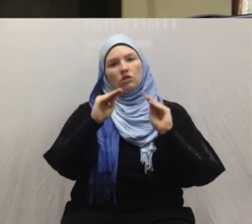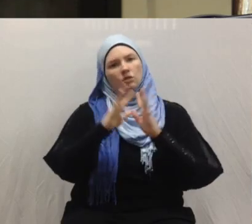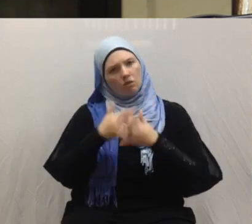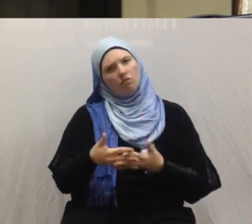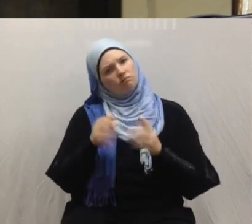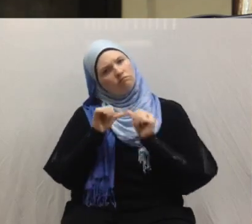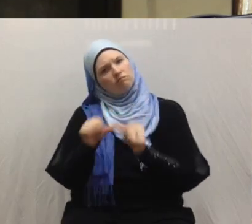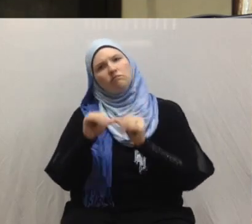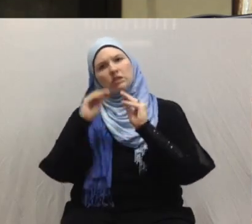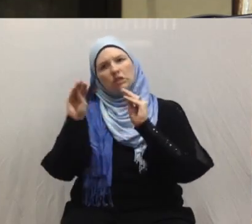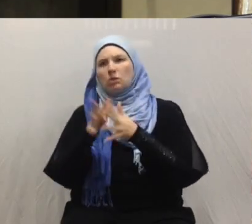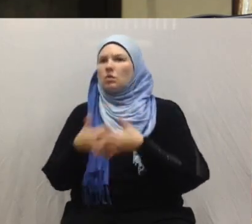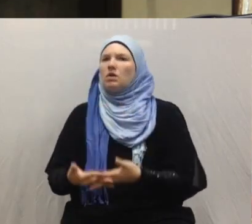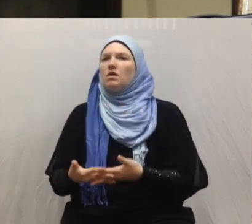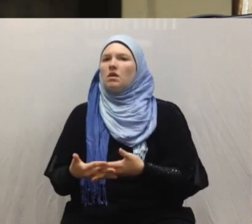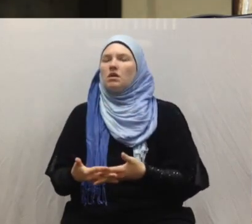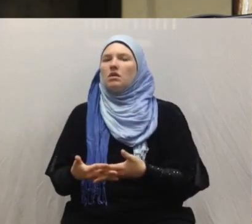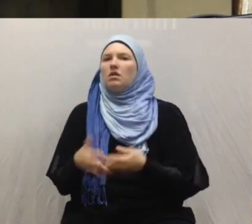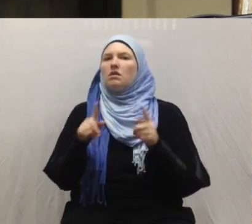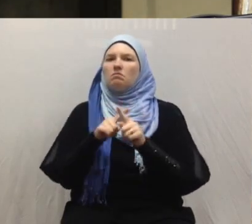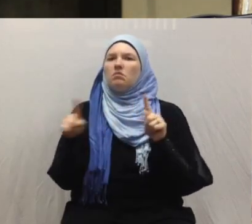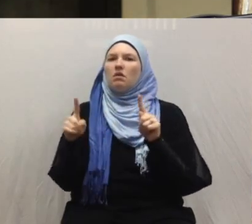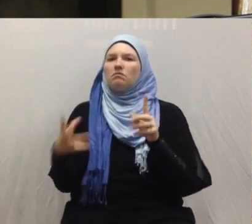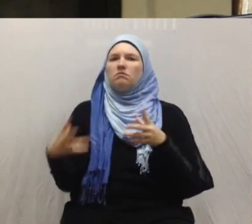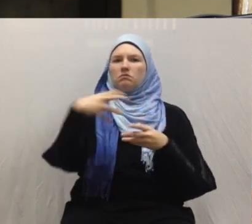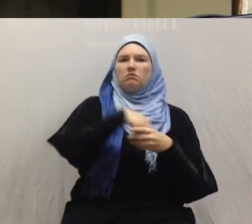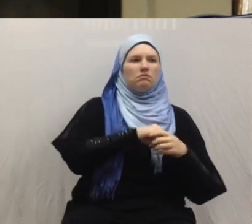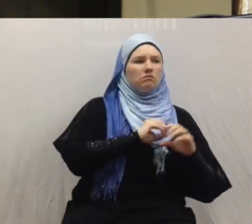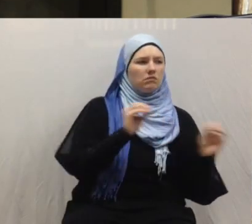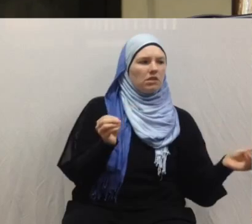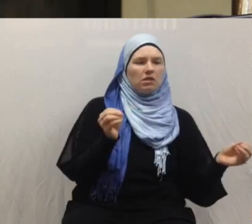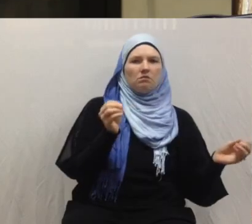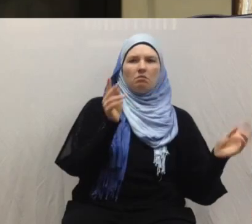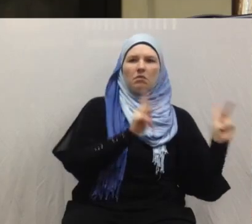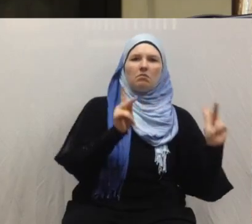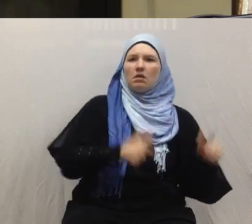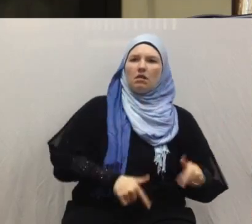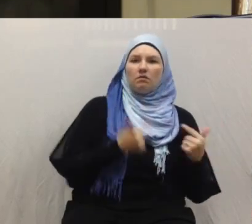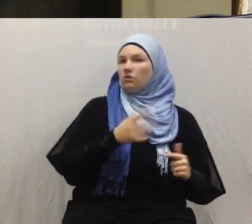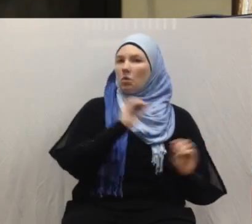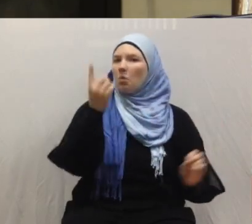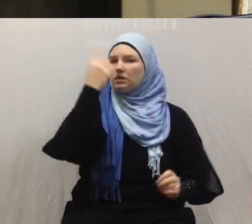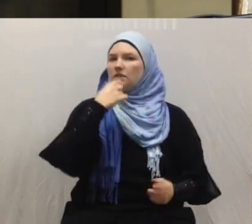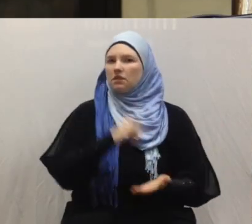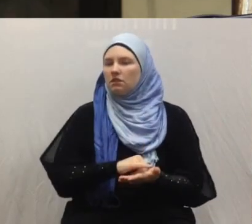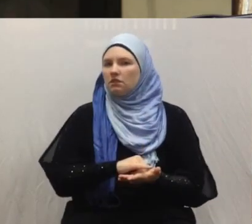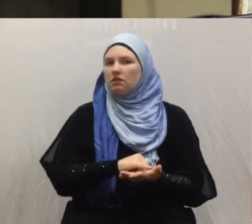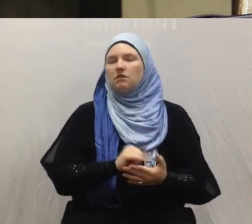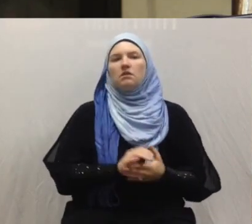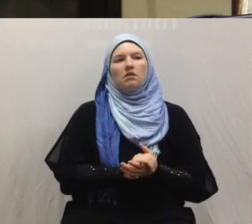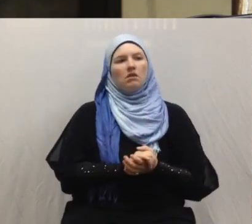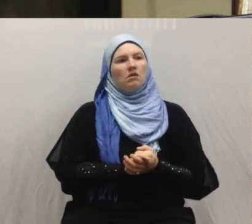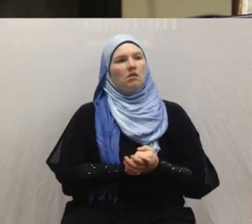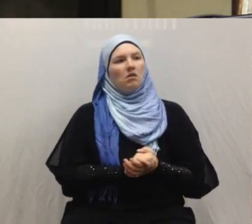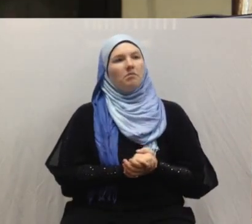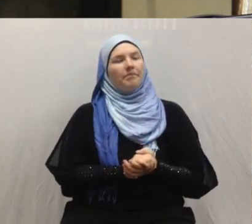teaching the Quran, but you have nothing to do with our public affairs. No one did that. No one